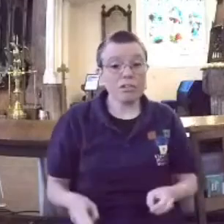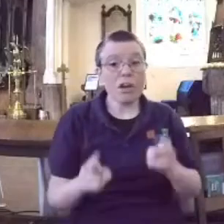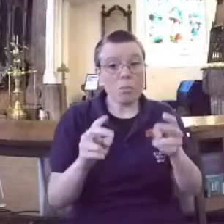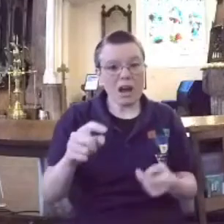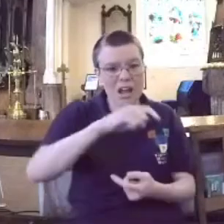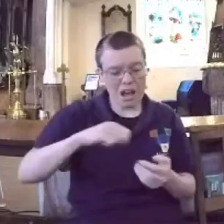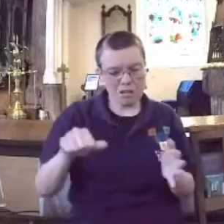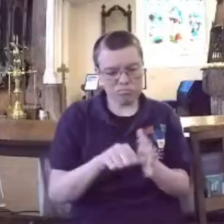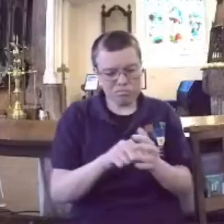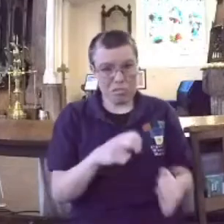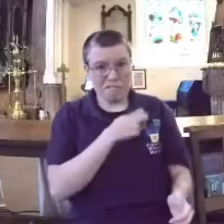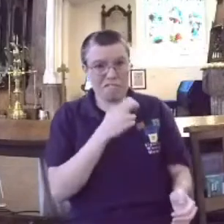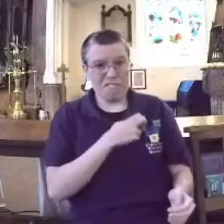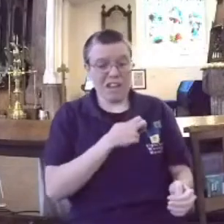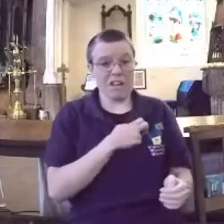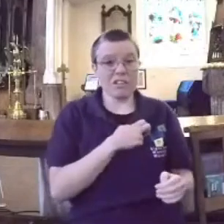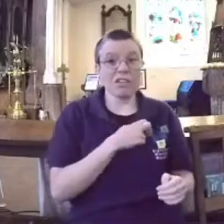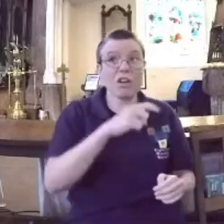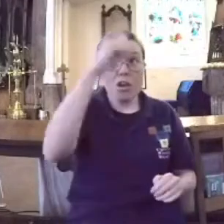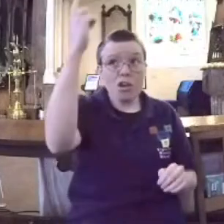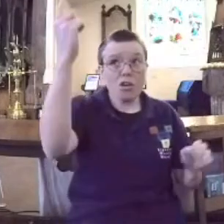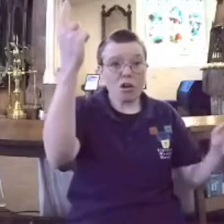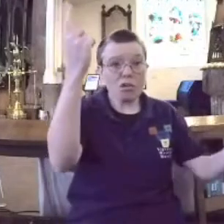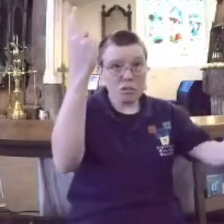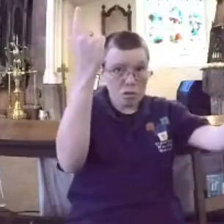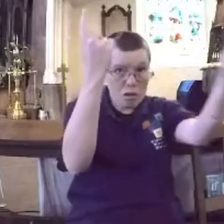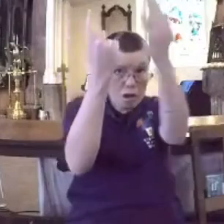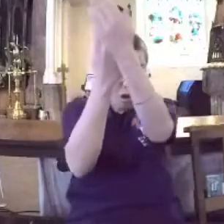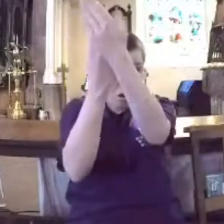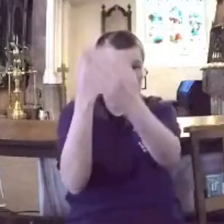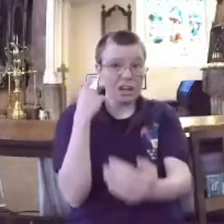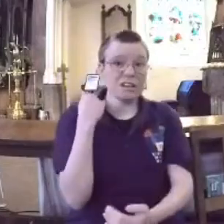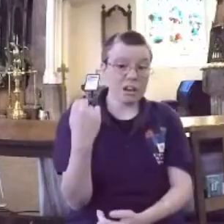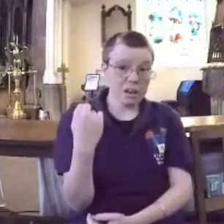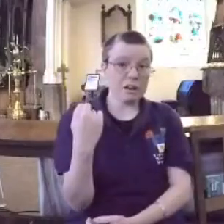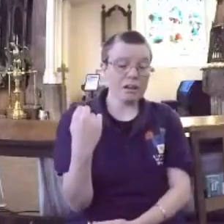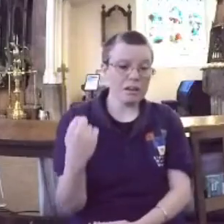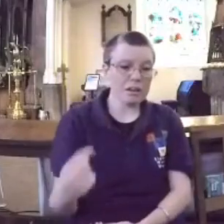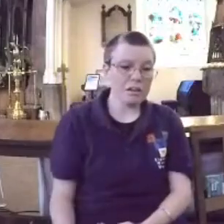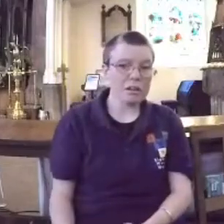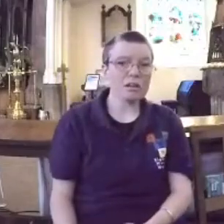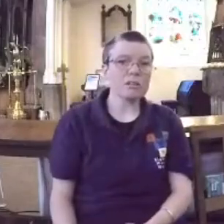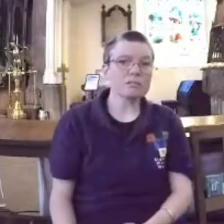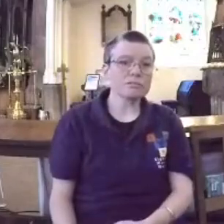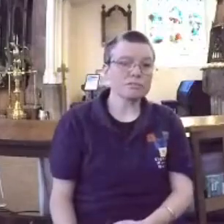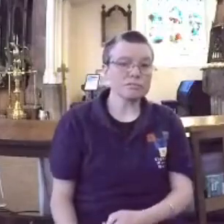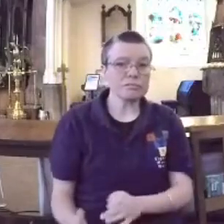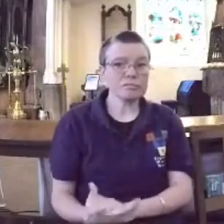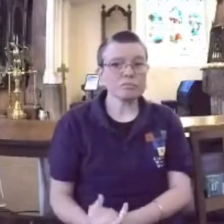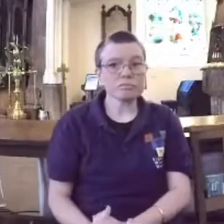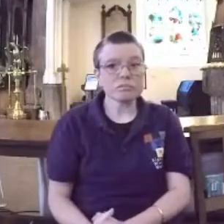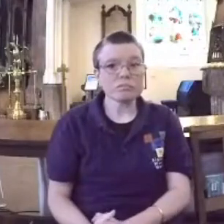God is still there, just a prayer away, but when we do not pray, we deprive ourselves of the greatest source of strength and hope and love that we